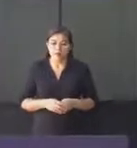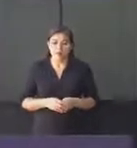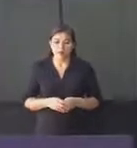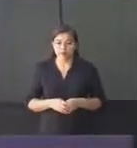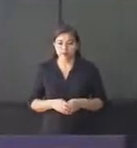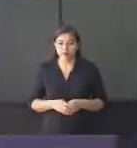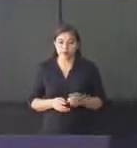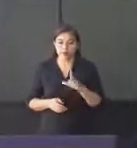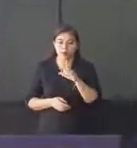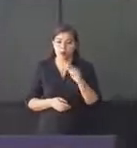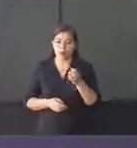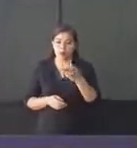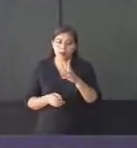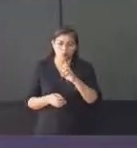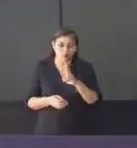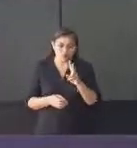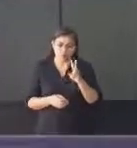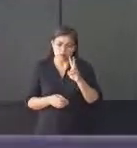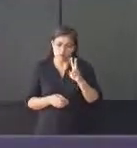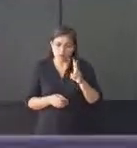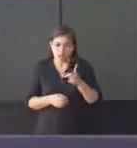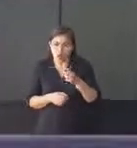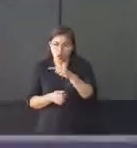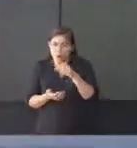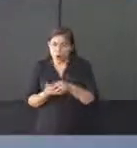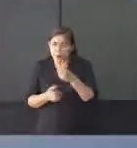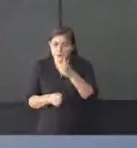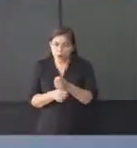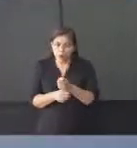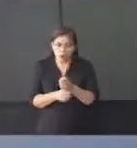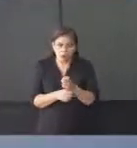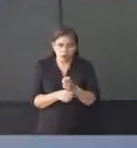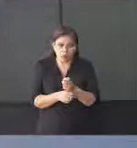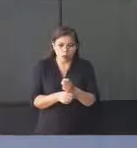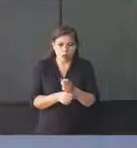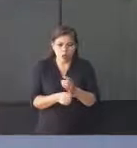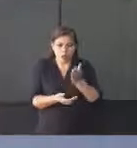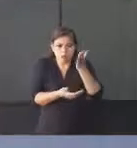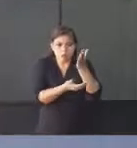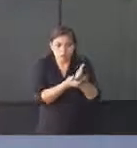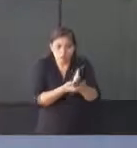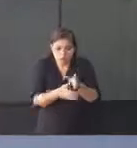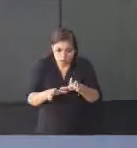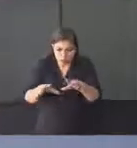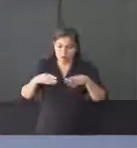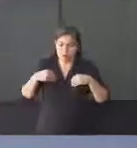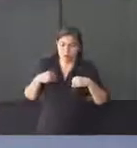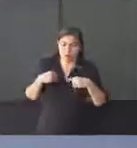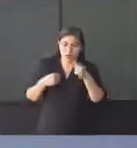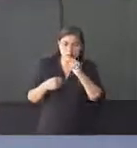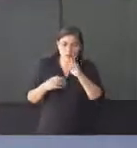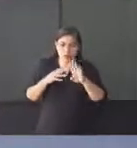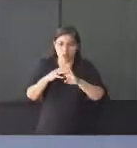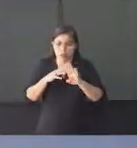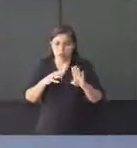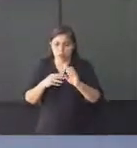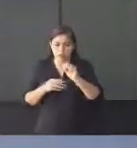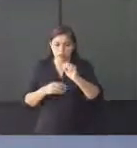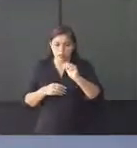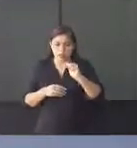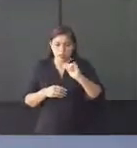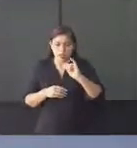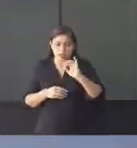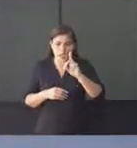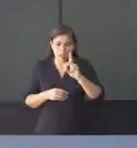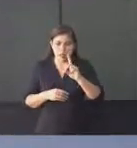first phase, the first reception centers, they go to the reception center in migration,